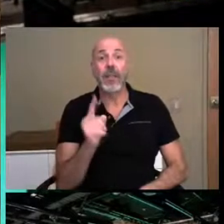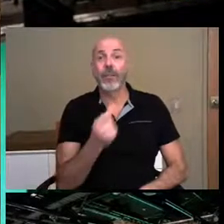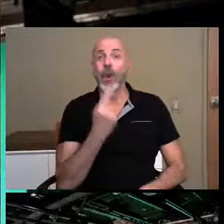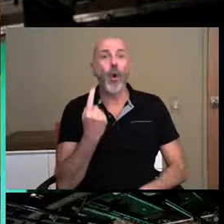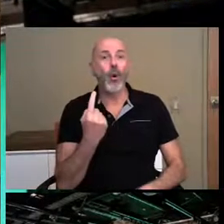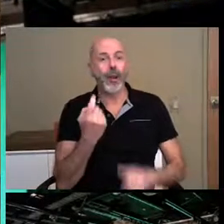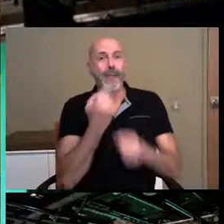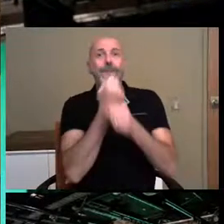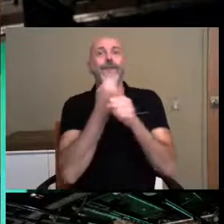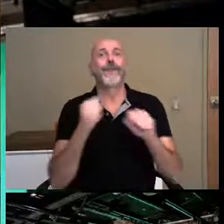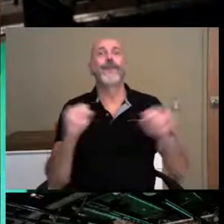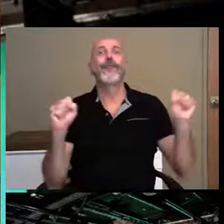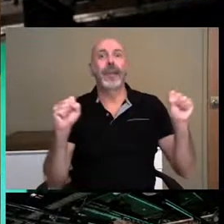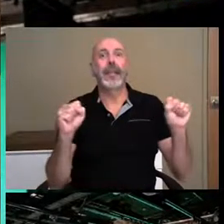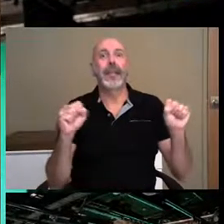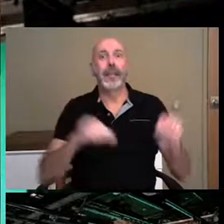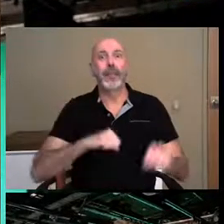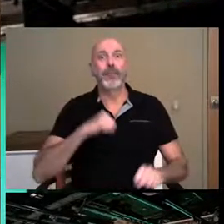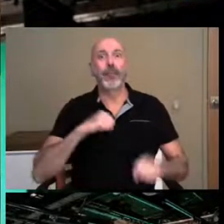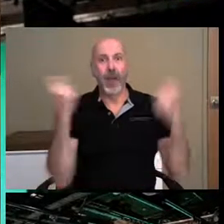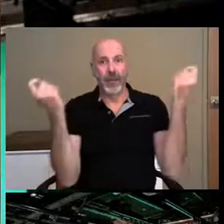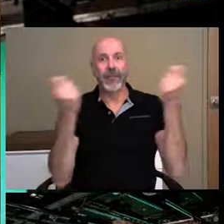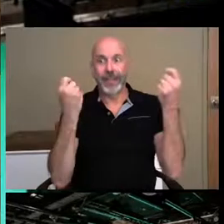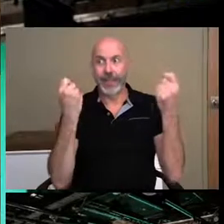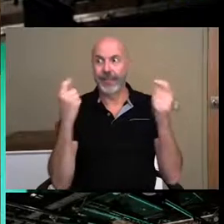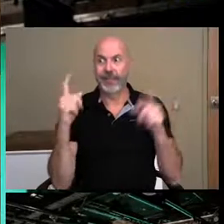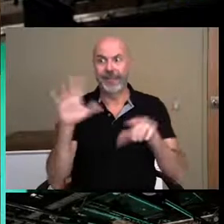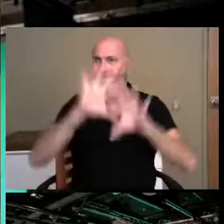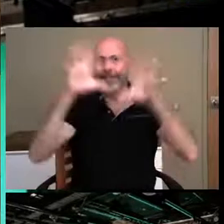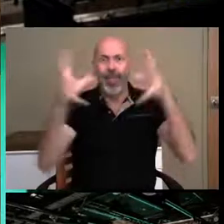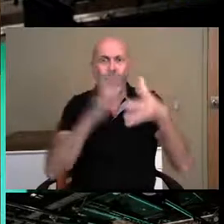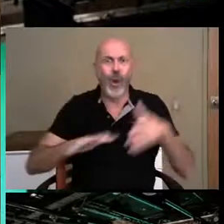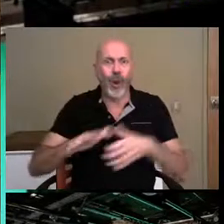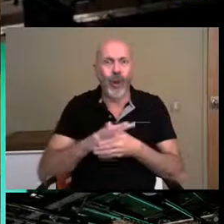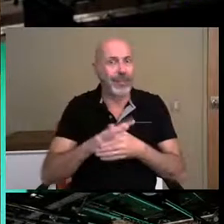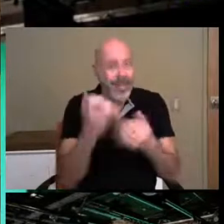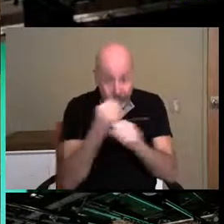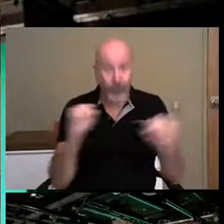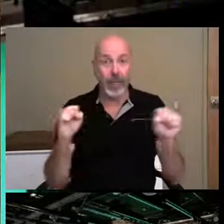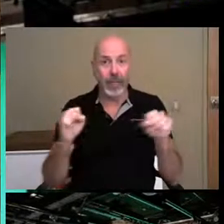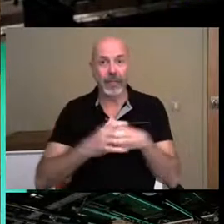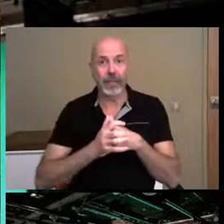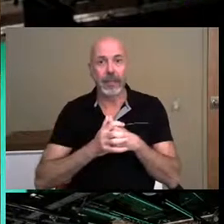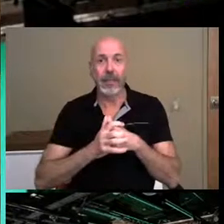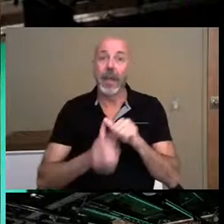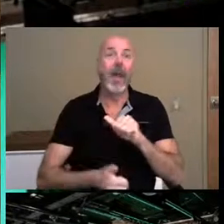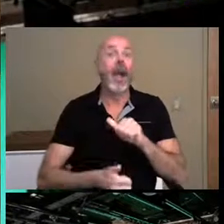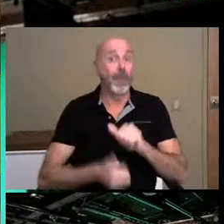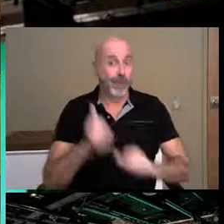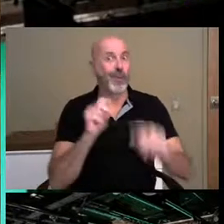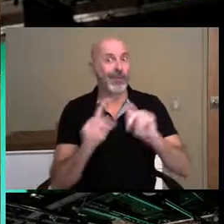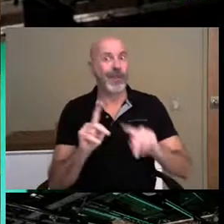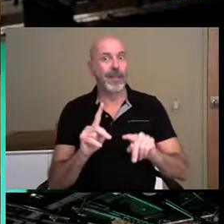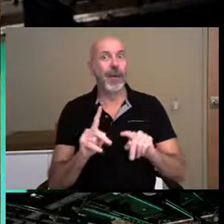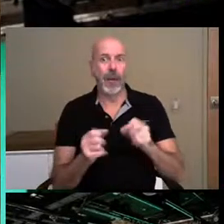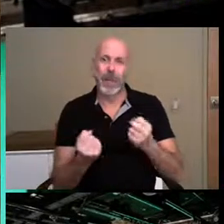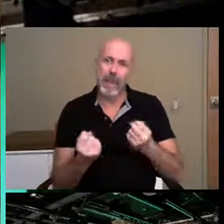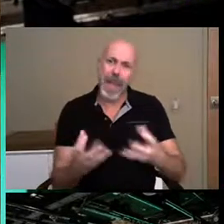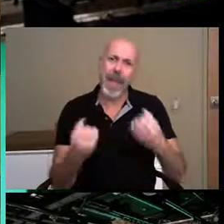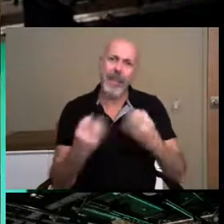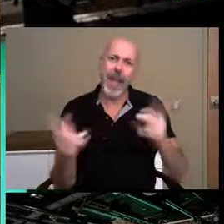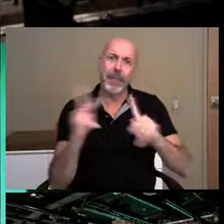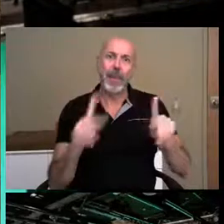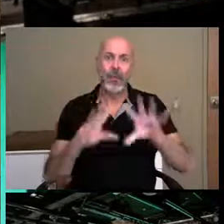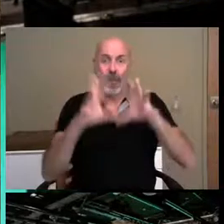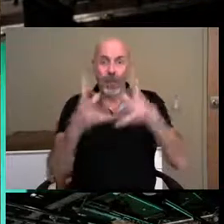admission Pride festival in the whole world. And it's one of the most visited from all over